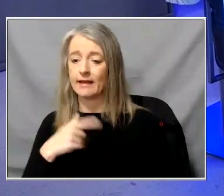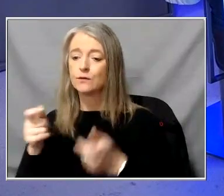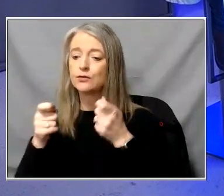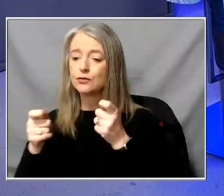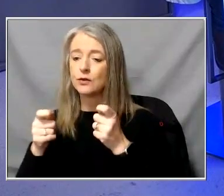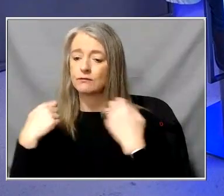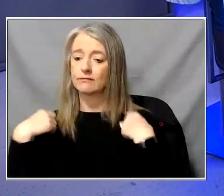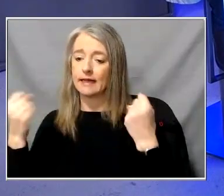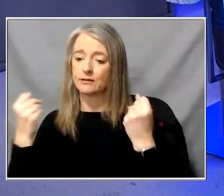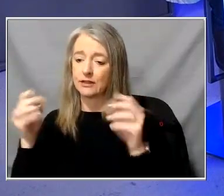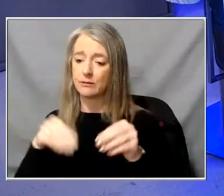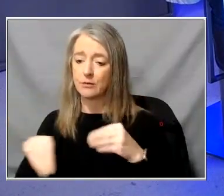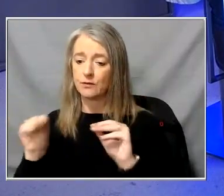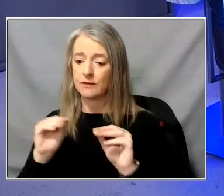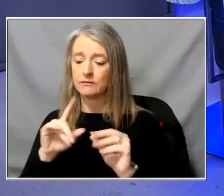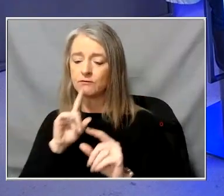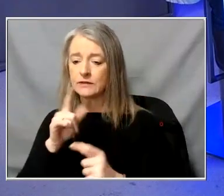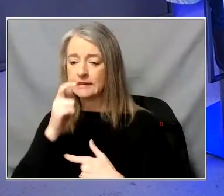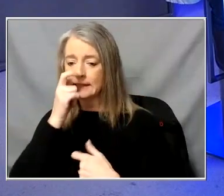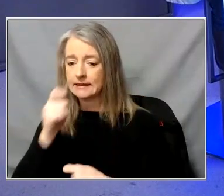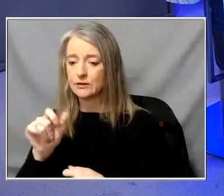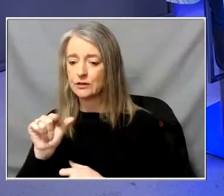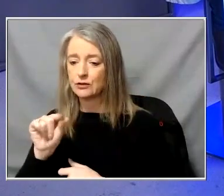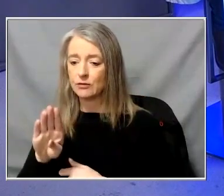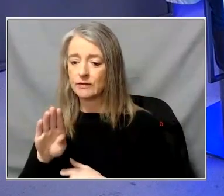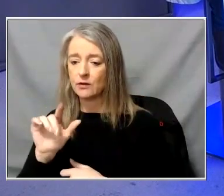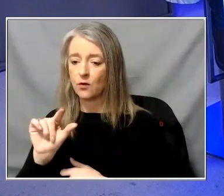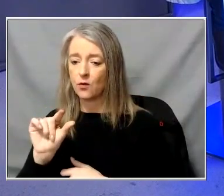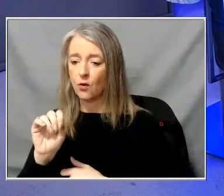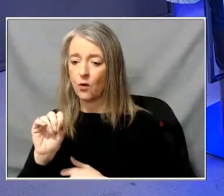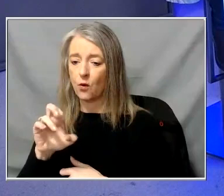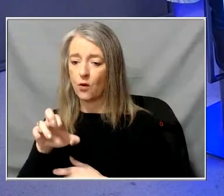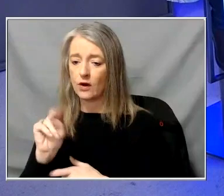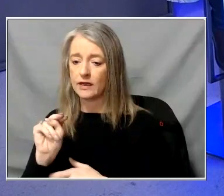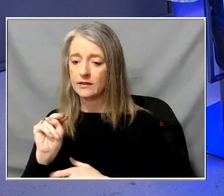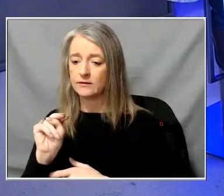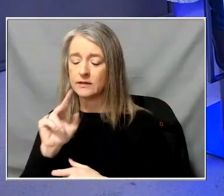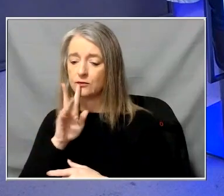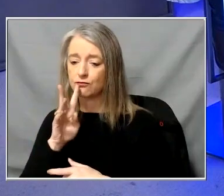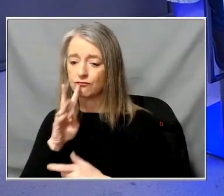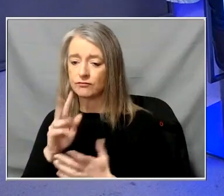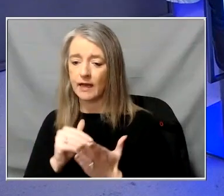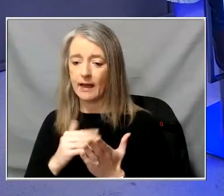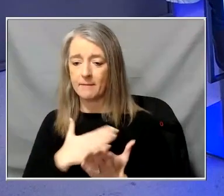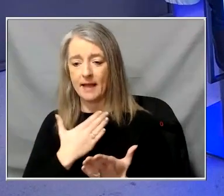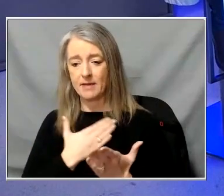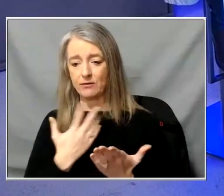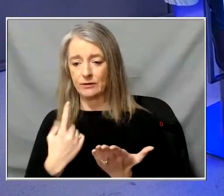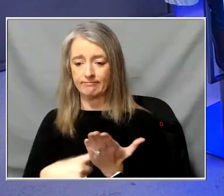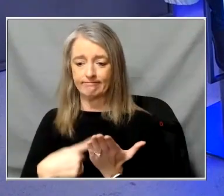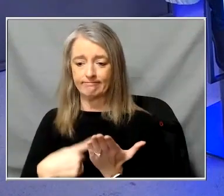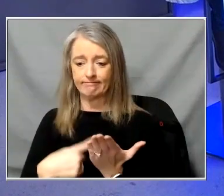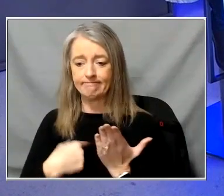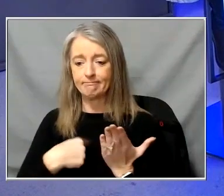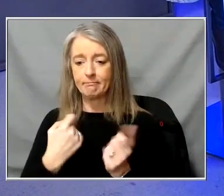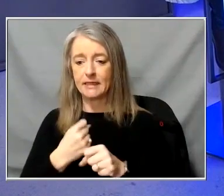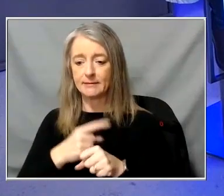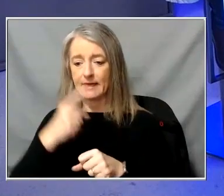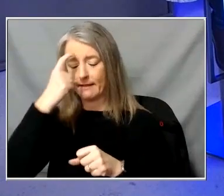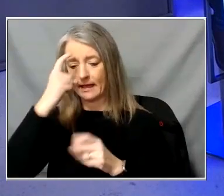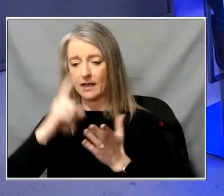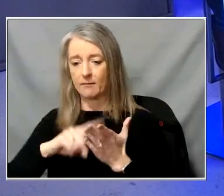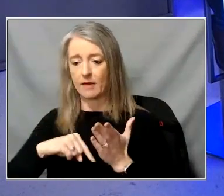years of training to discern, and it takes a team of people. I don't want to misconstrue that there are often the radiologists are